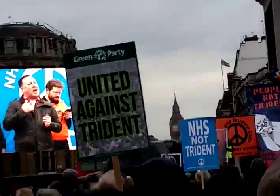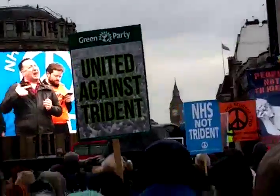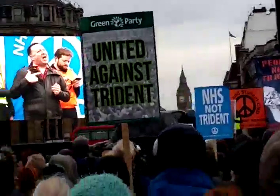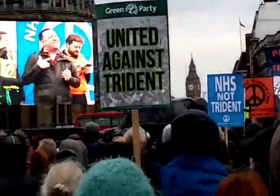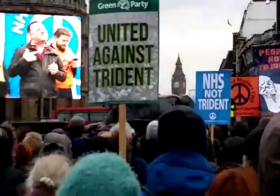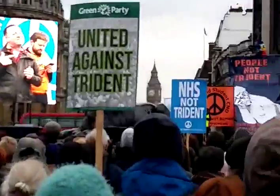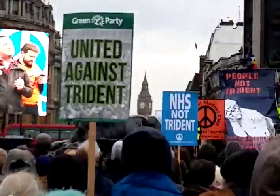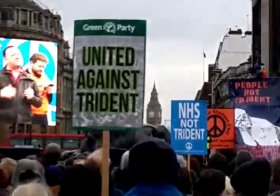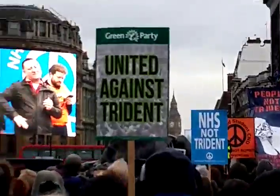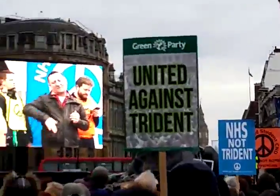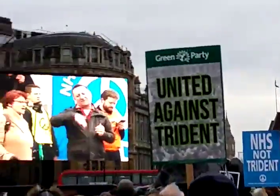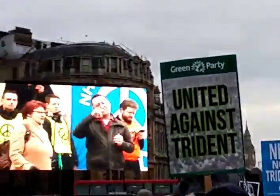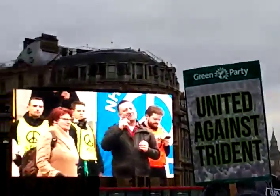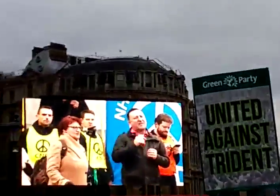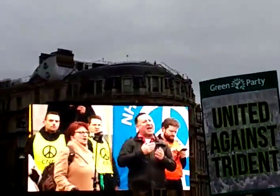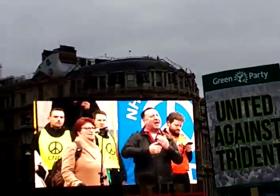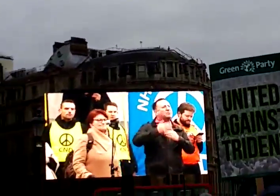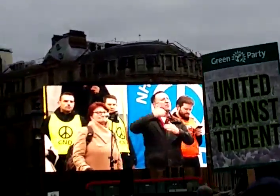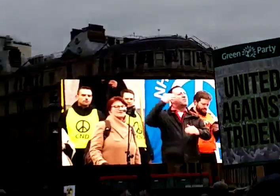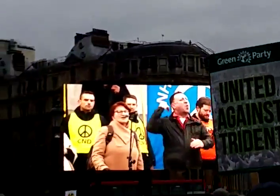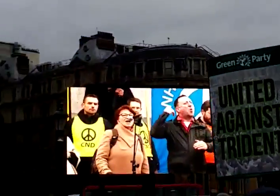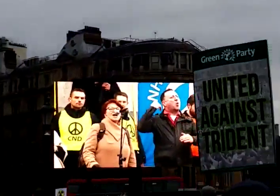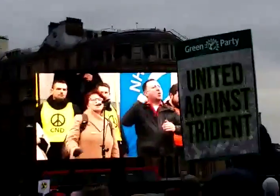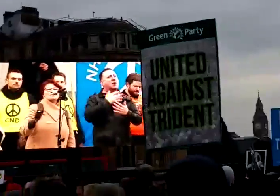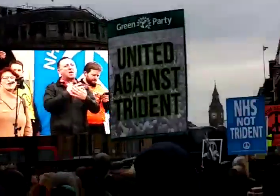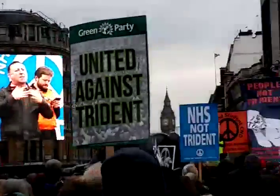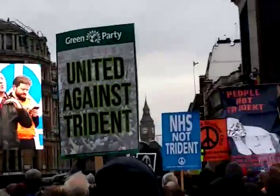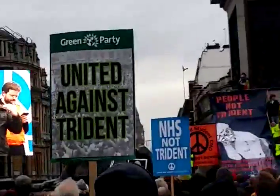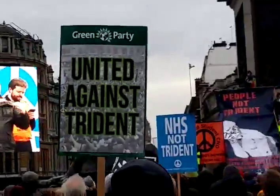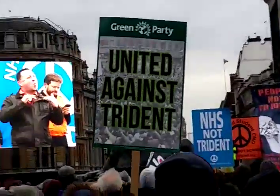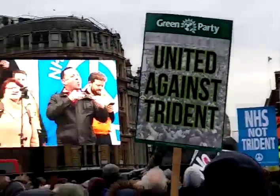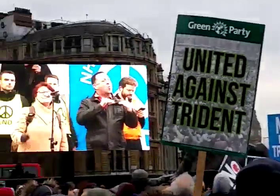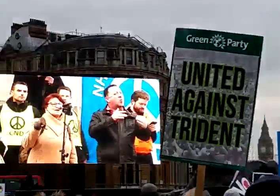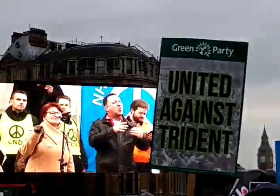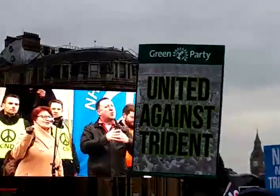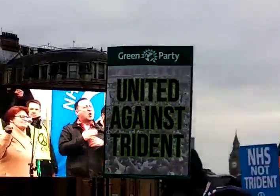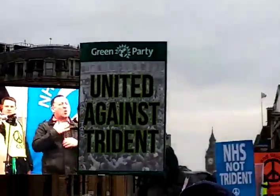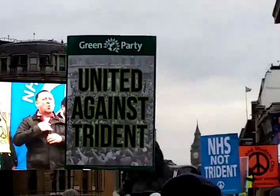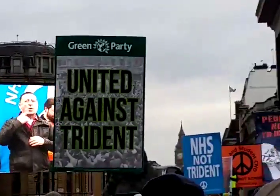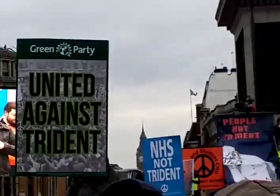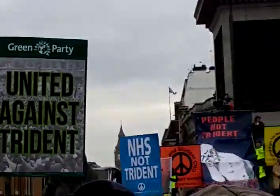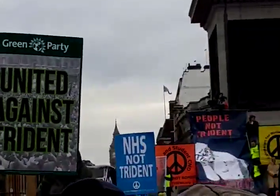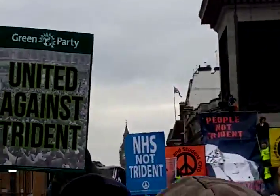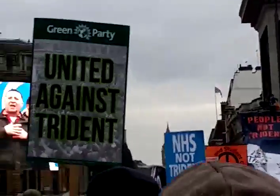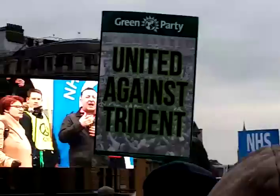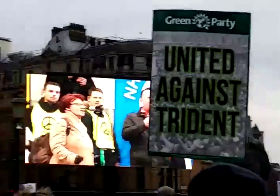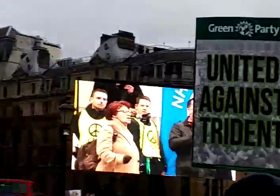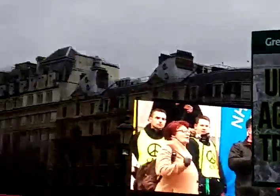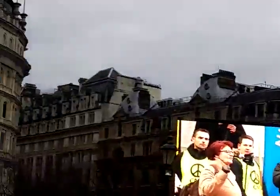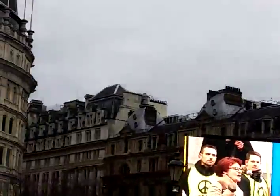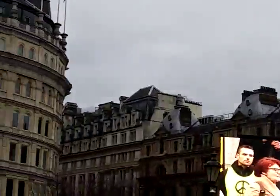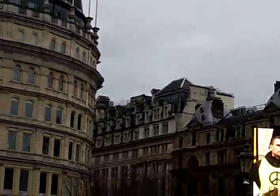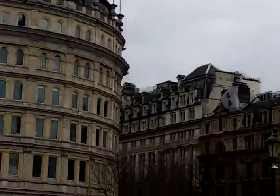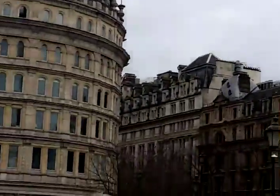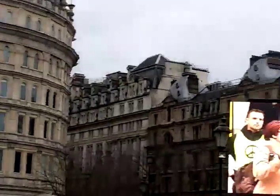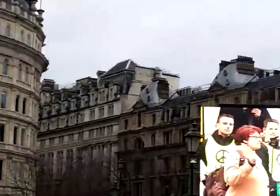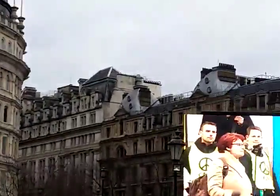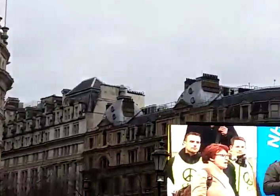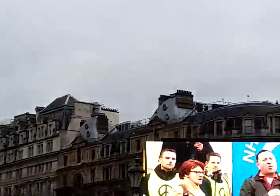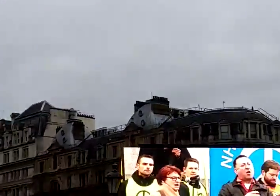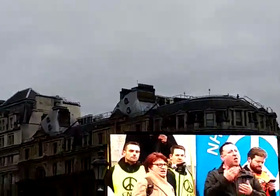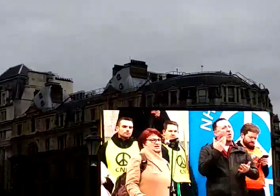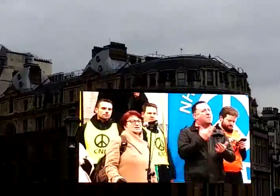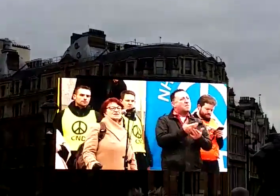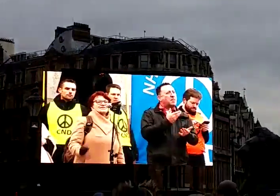lifetime and before my lifetime. And when I think about the obscenity of the amount